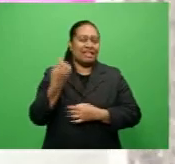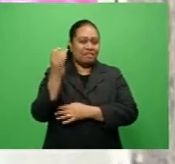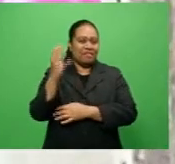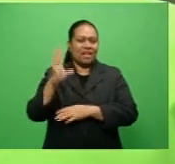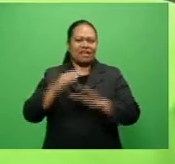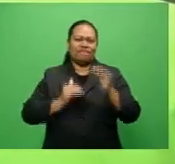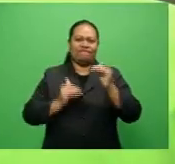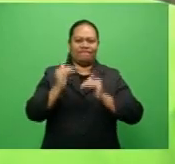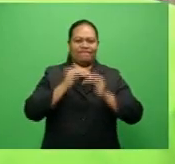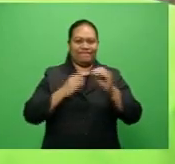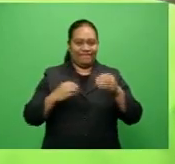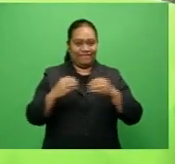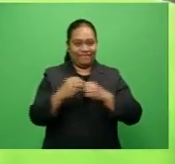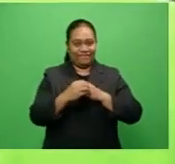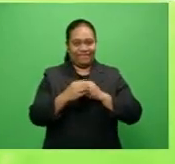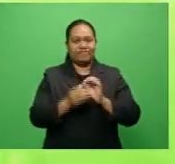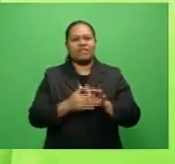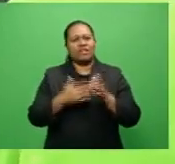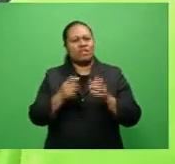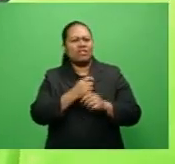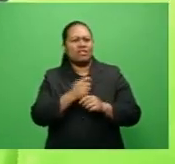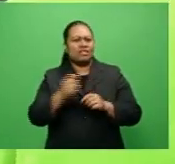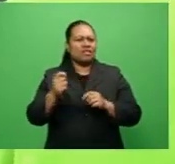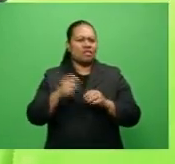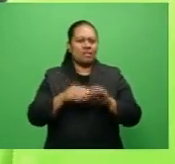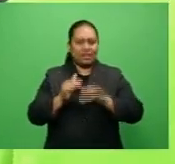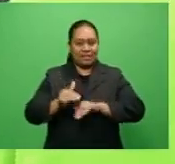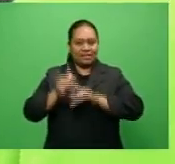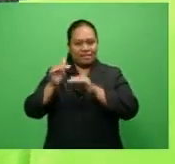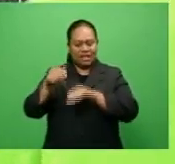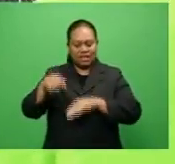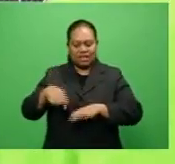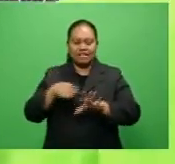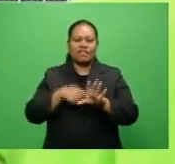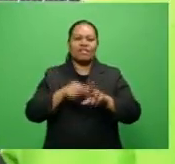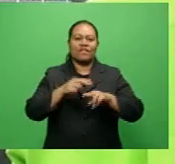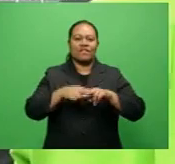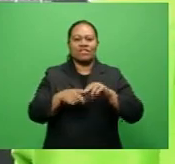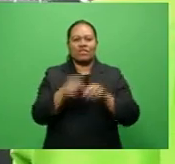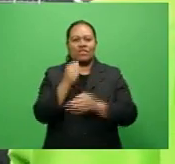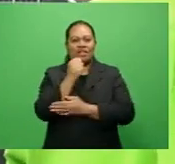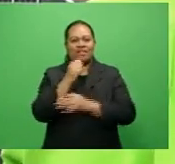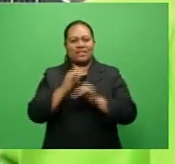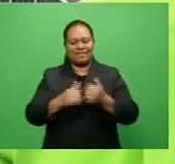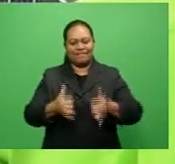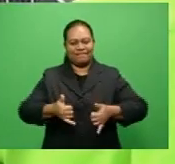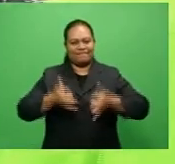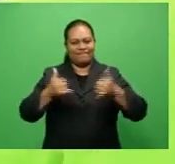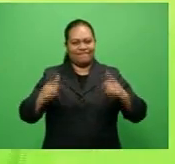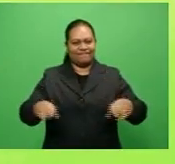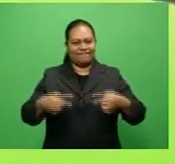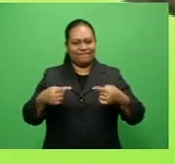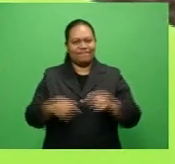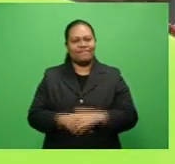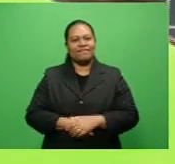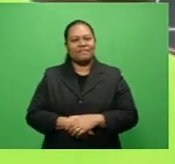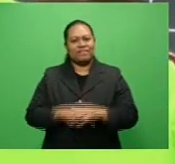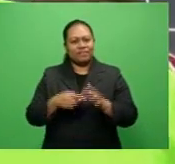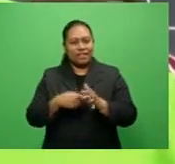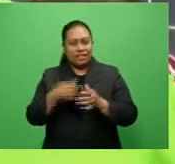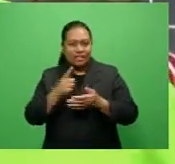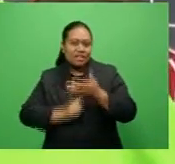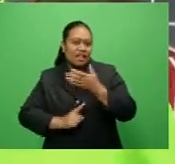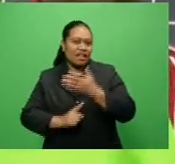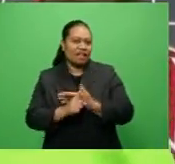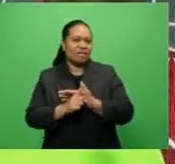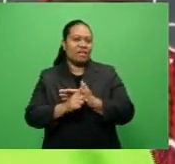judicial officer appointed under the terms of participation of the 2020 Fiji Rugby Skipper Cup competition. The hearing was